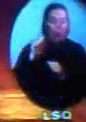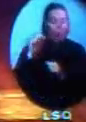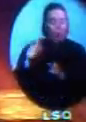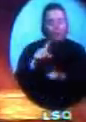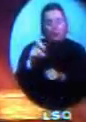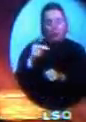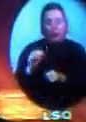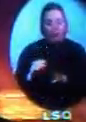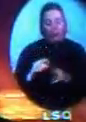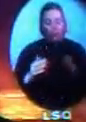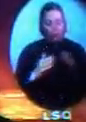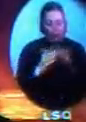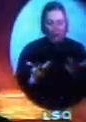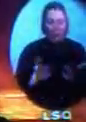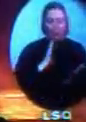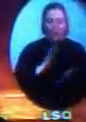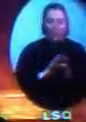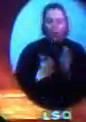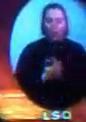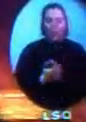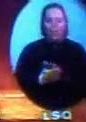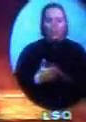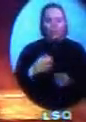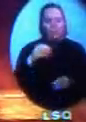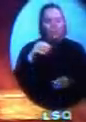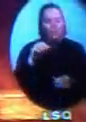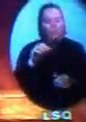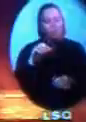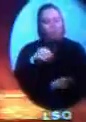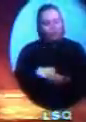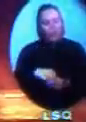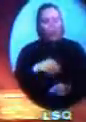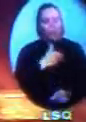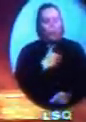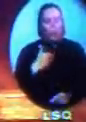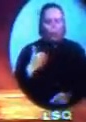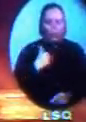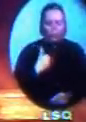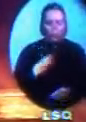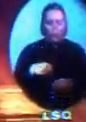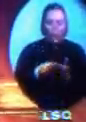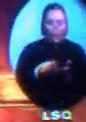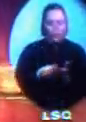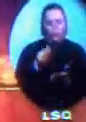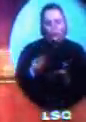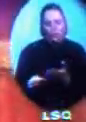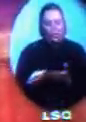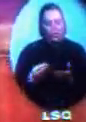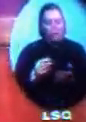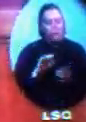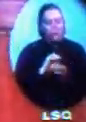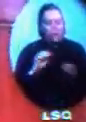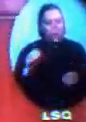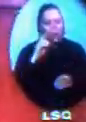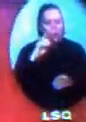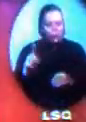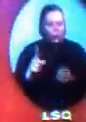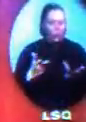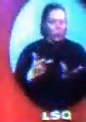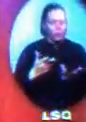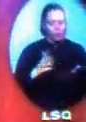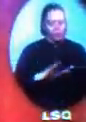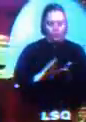enduring the inconvenience and the riots that surrounded the G20. Why the double standard, Mr. Speaker?